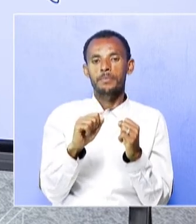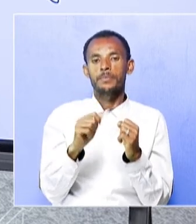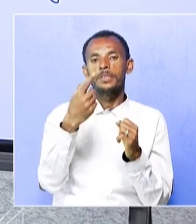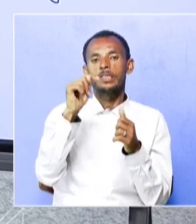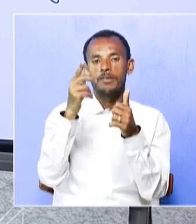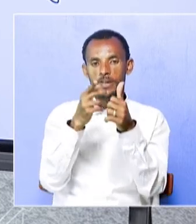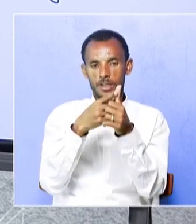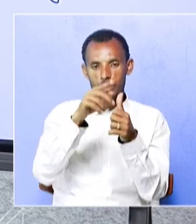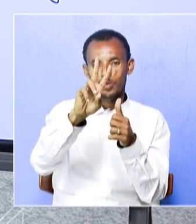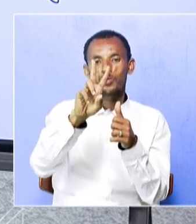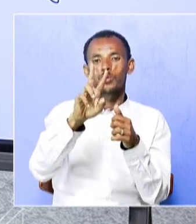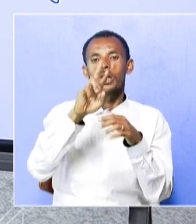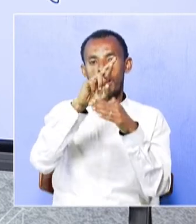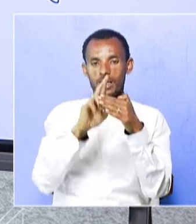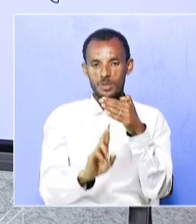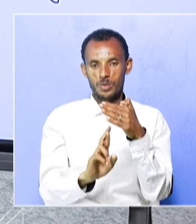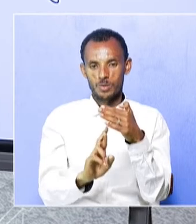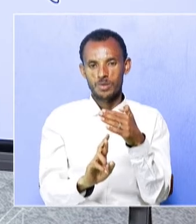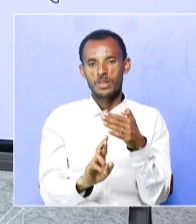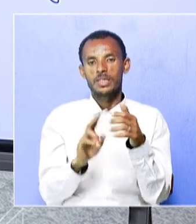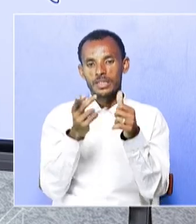the first two ratios,